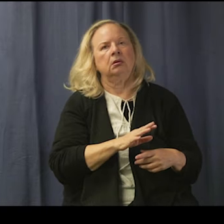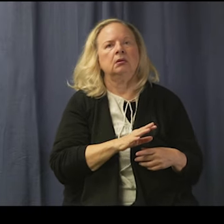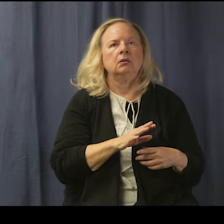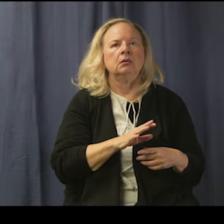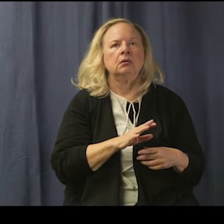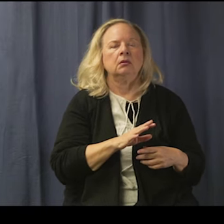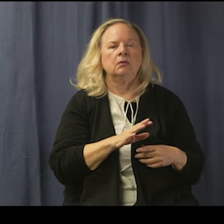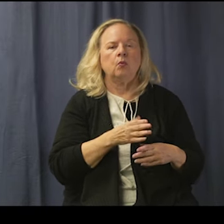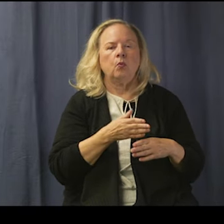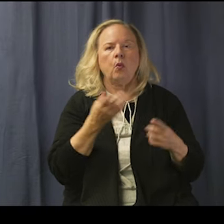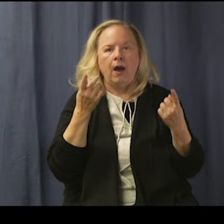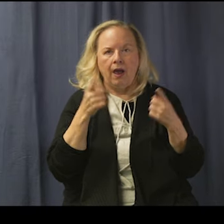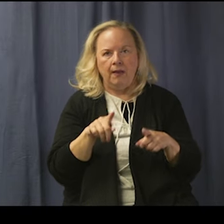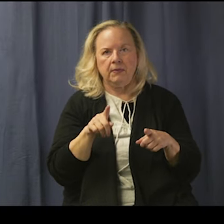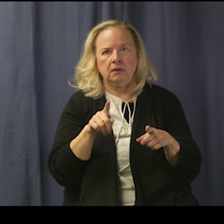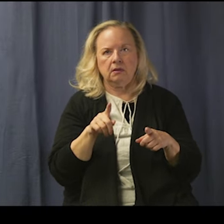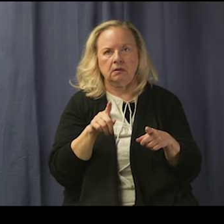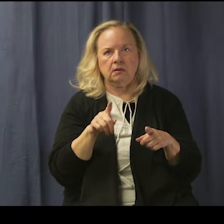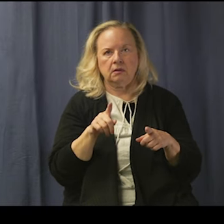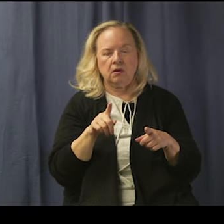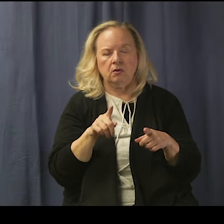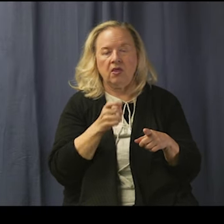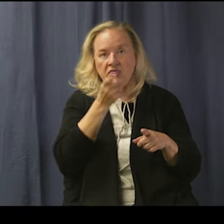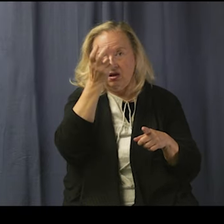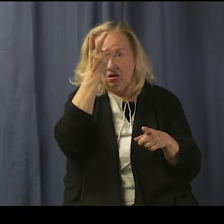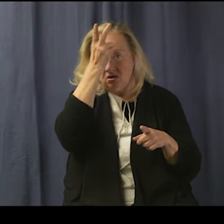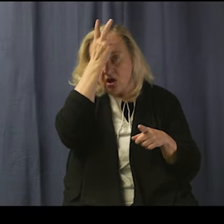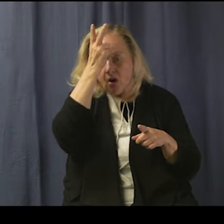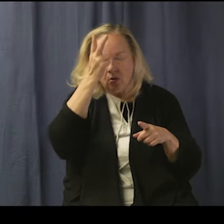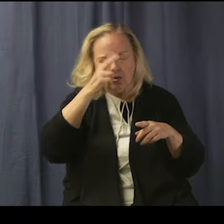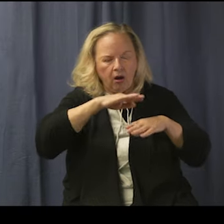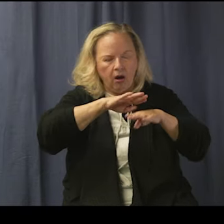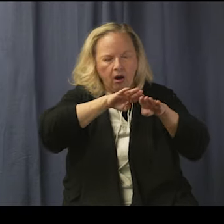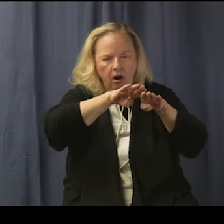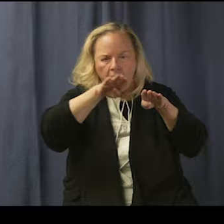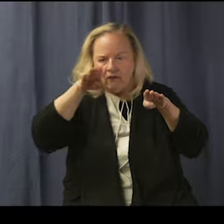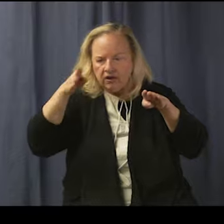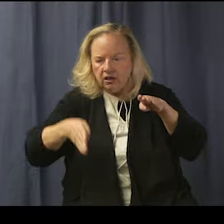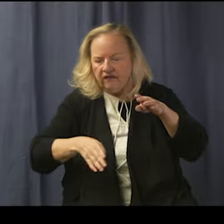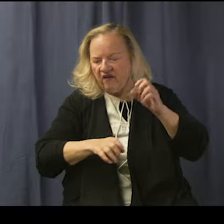So what they ended up doing is shoving the goat off a cliff